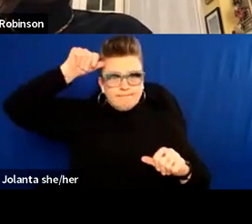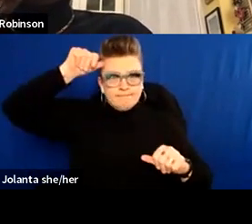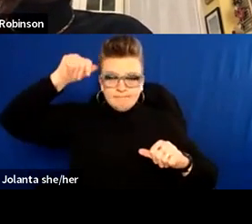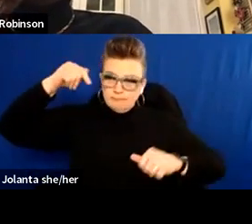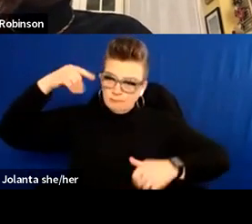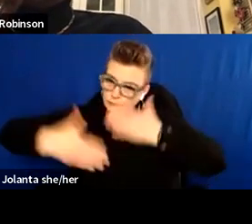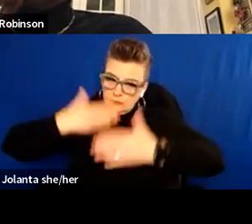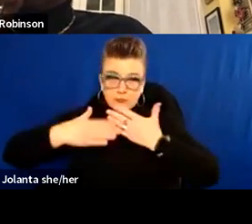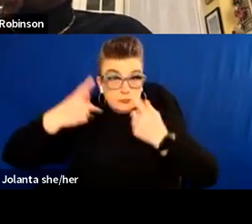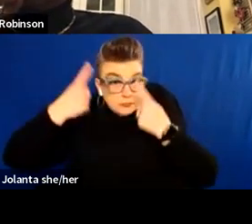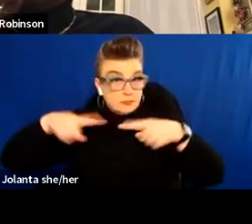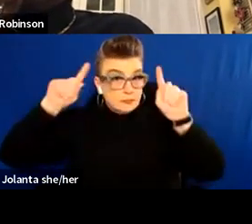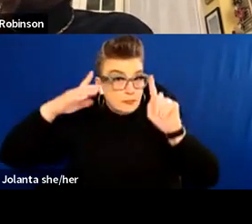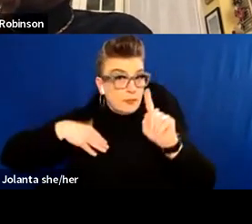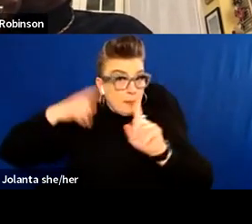goals